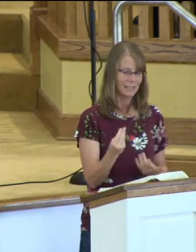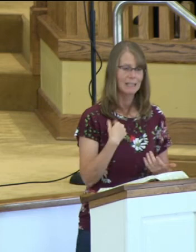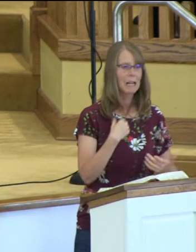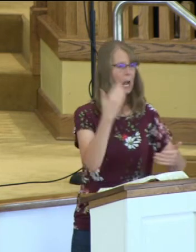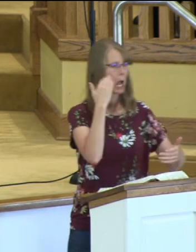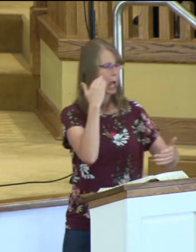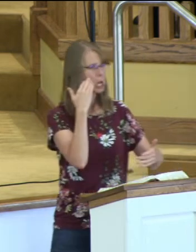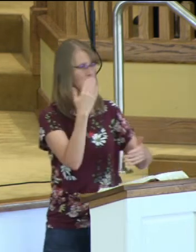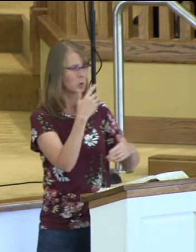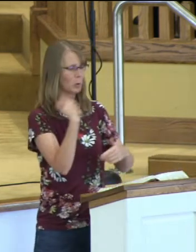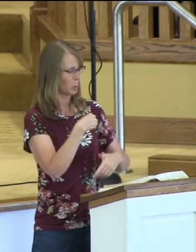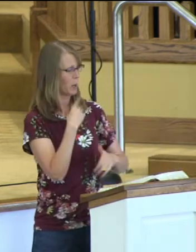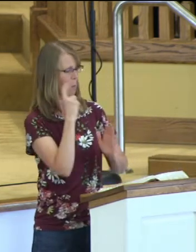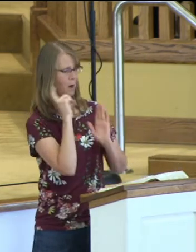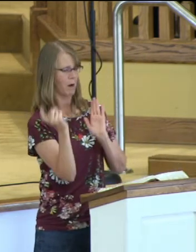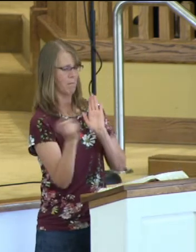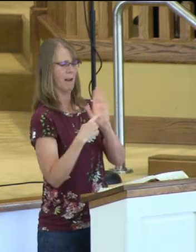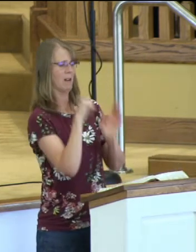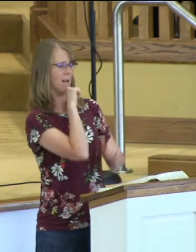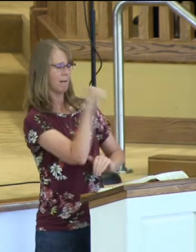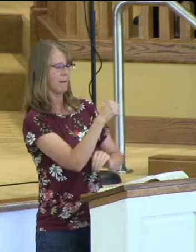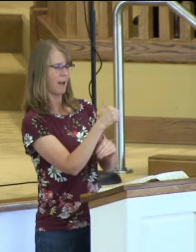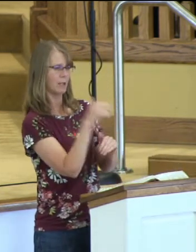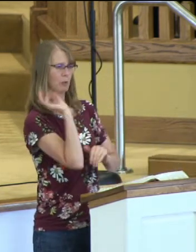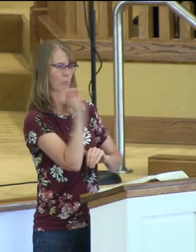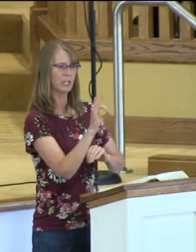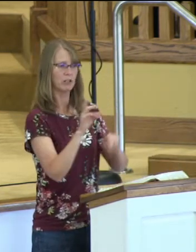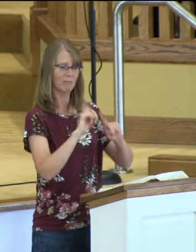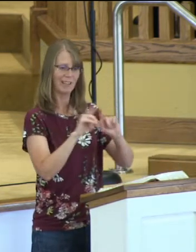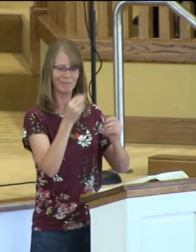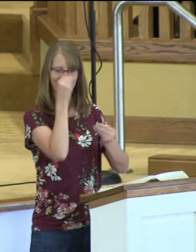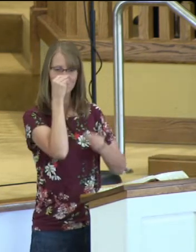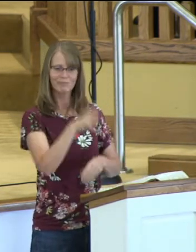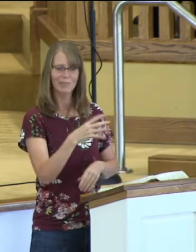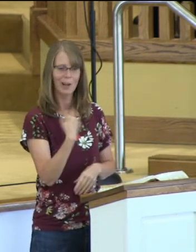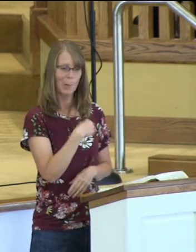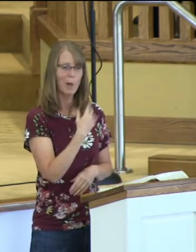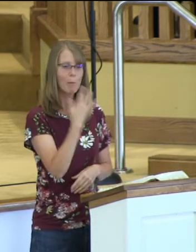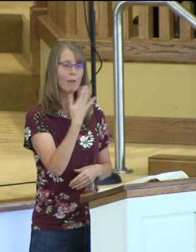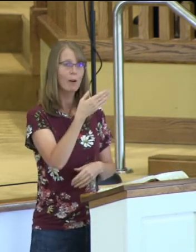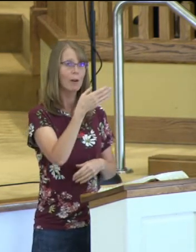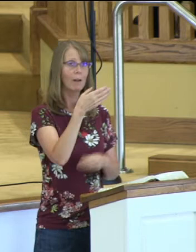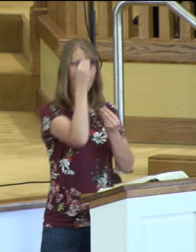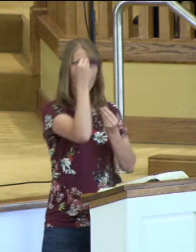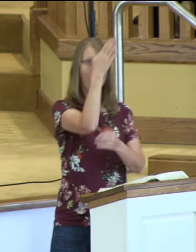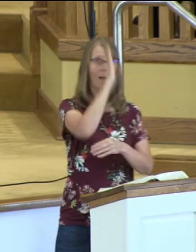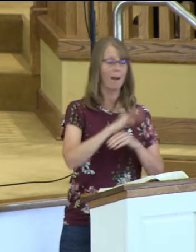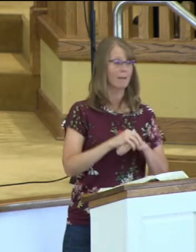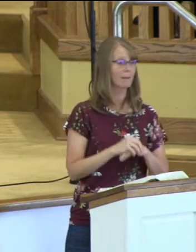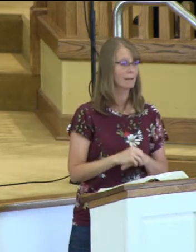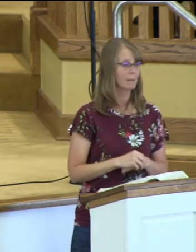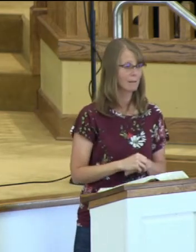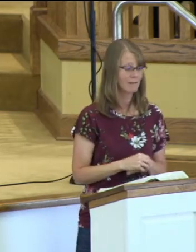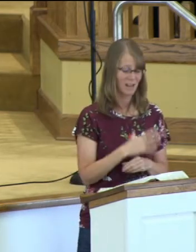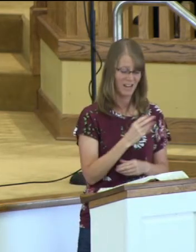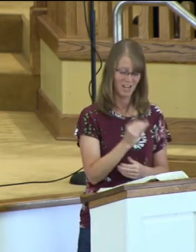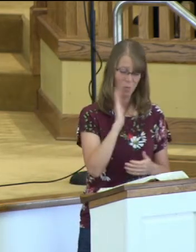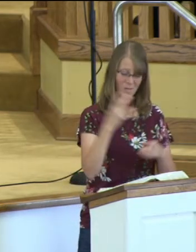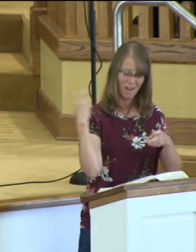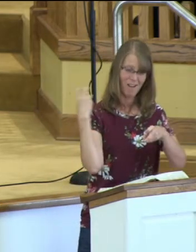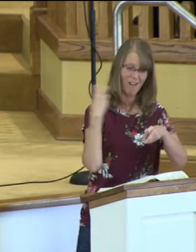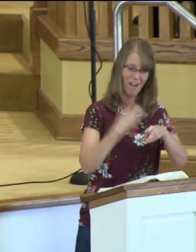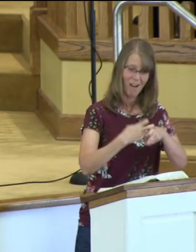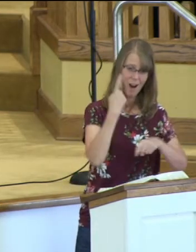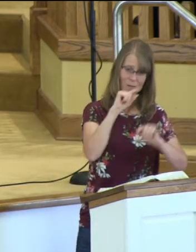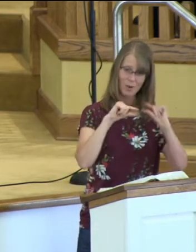told us to stop, but we don't care. Because we'd rather obey God. It is going to be hard for a